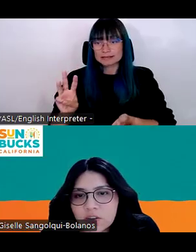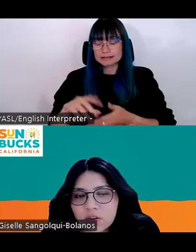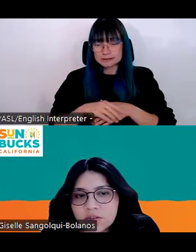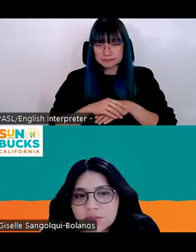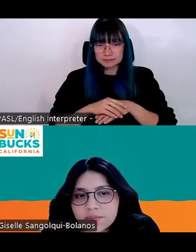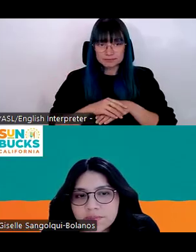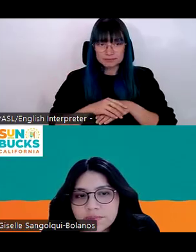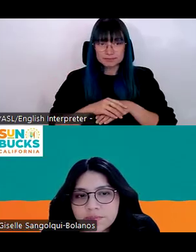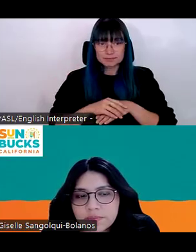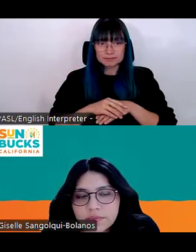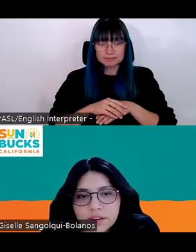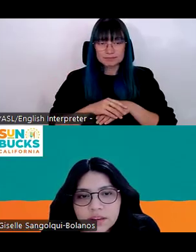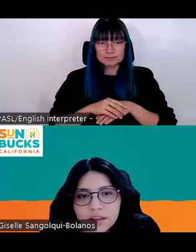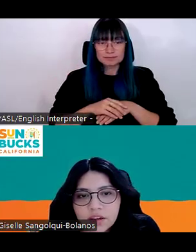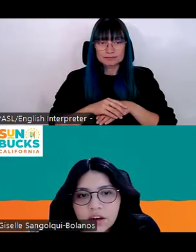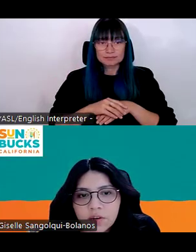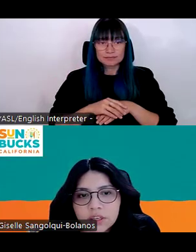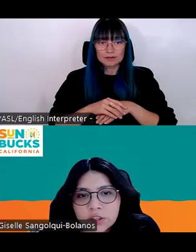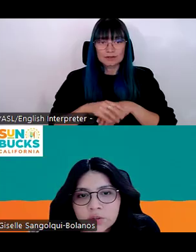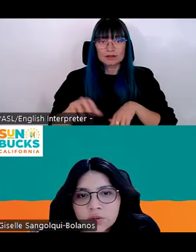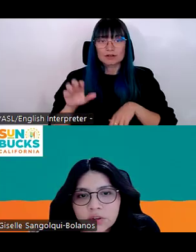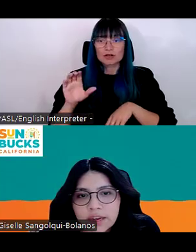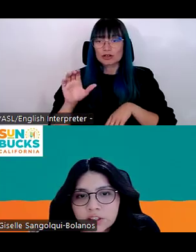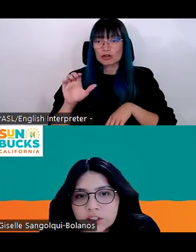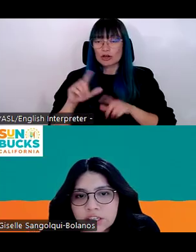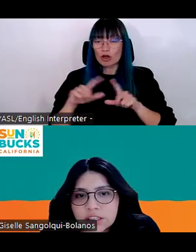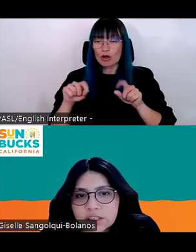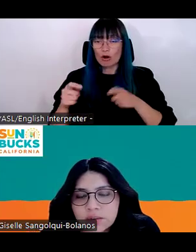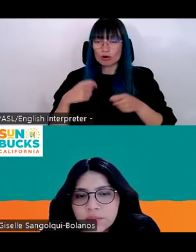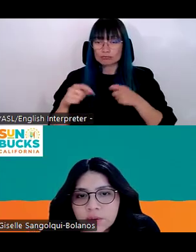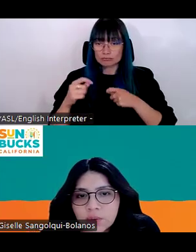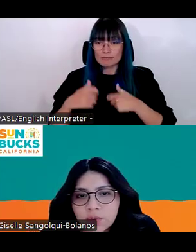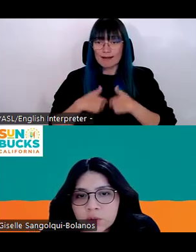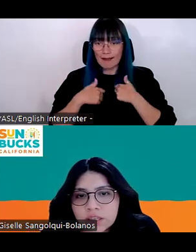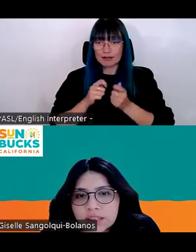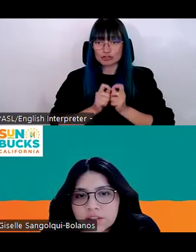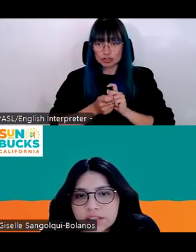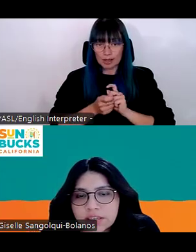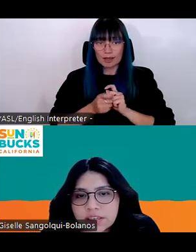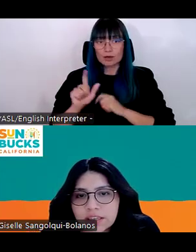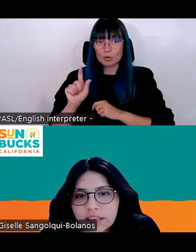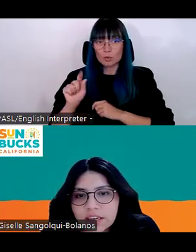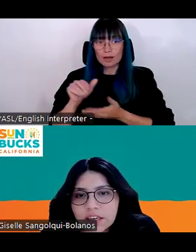23,796 calls. Car reissue address change with